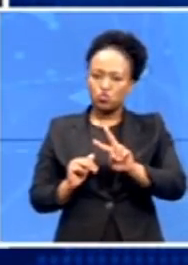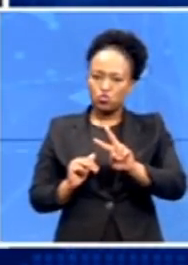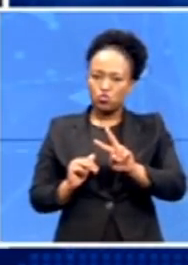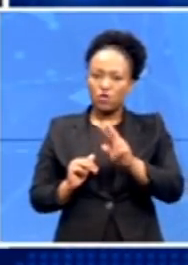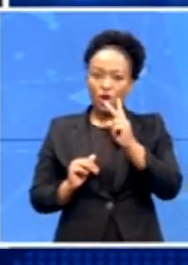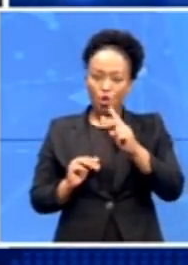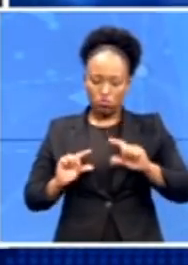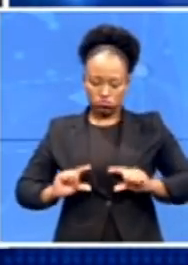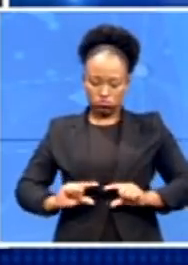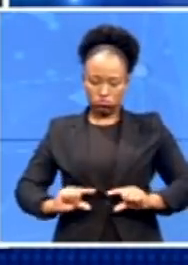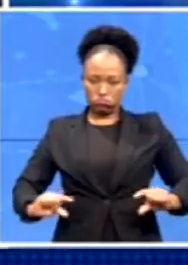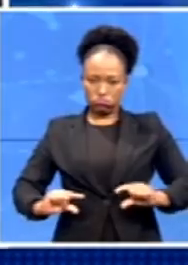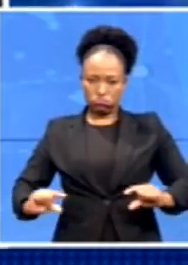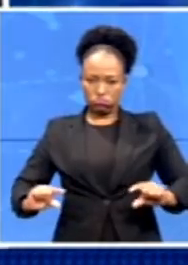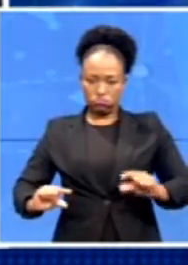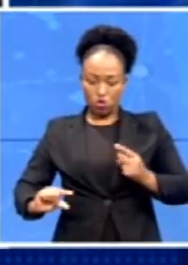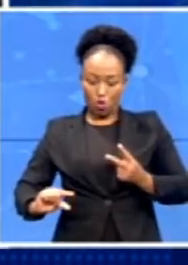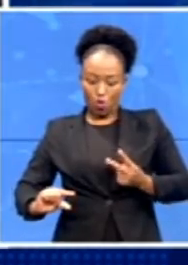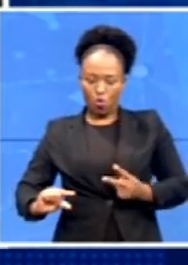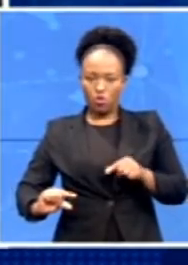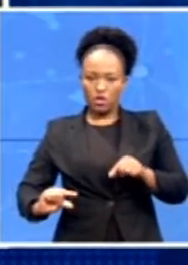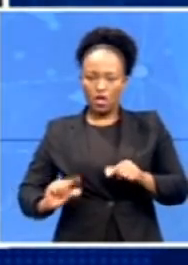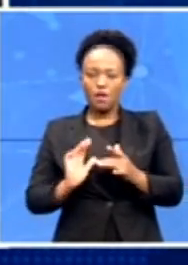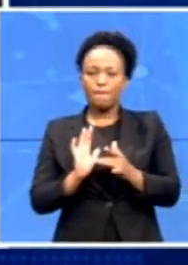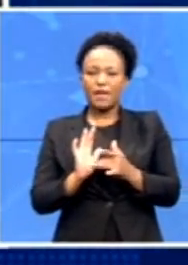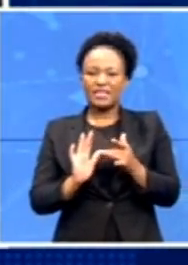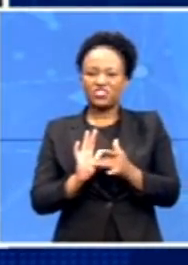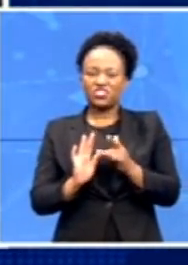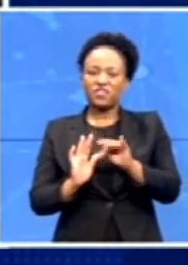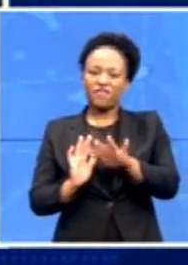you'll see the page number 15.